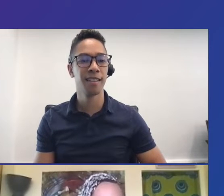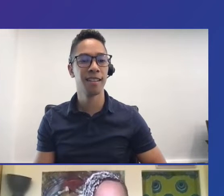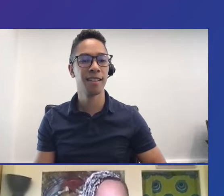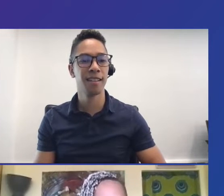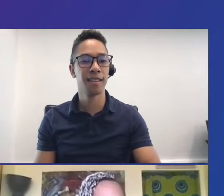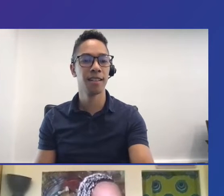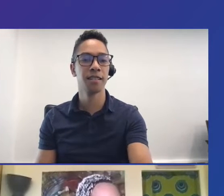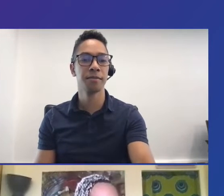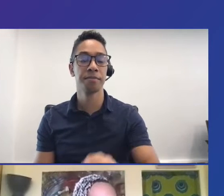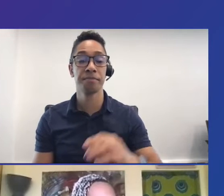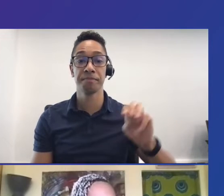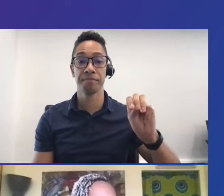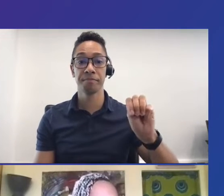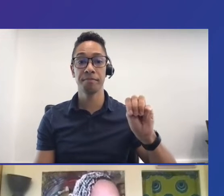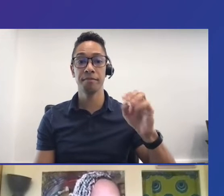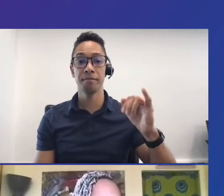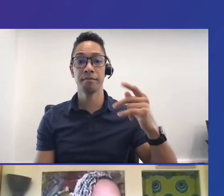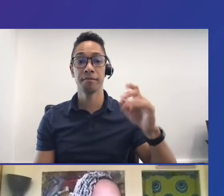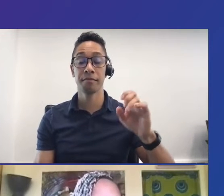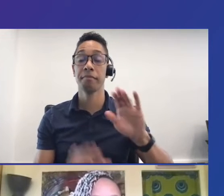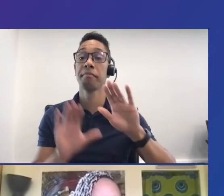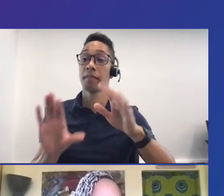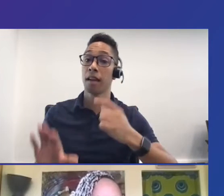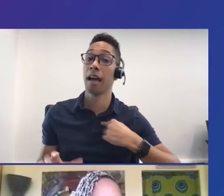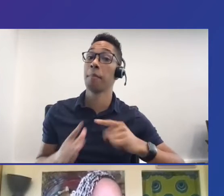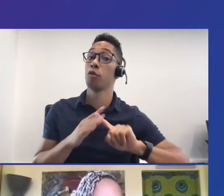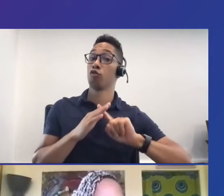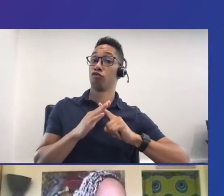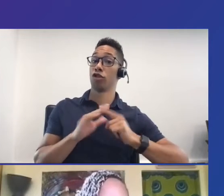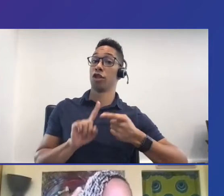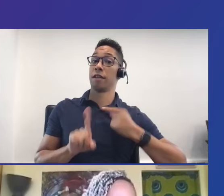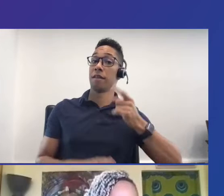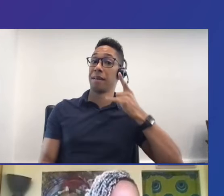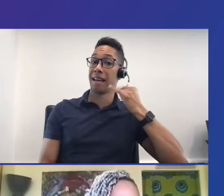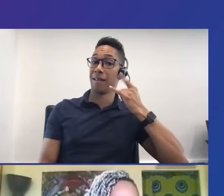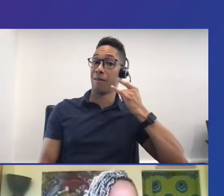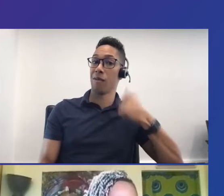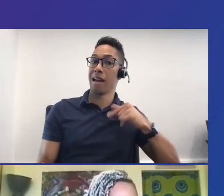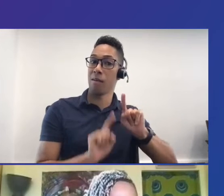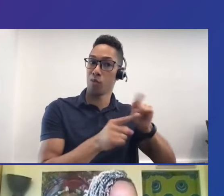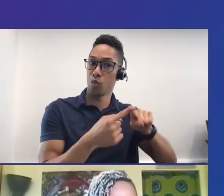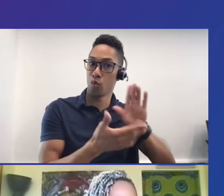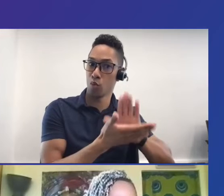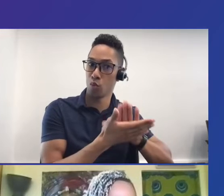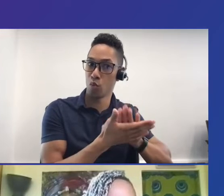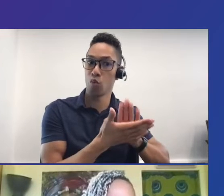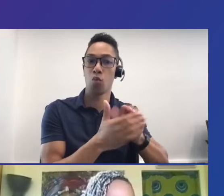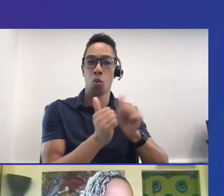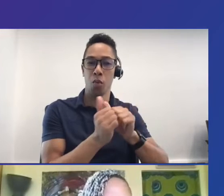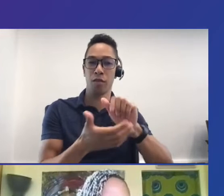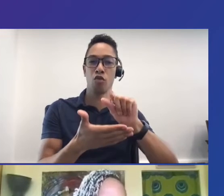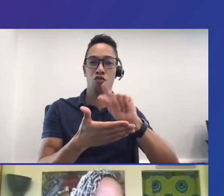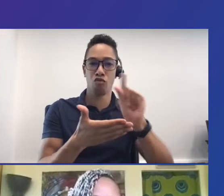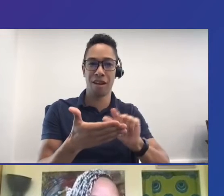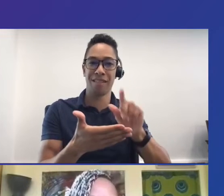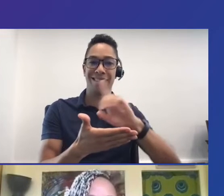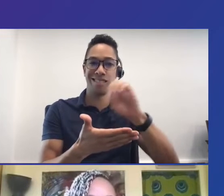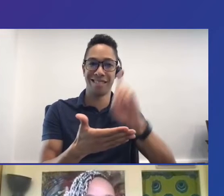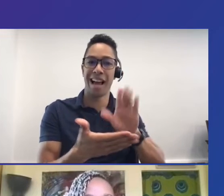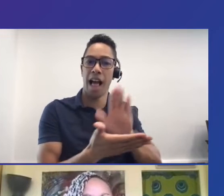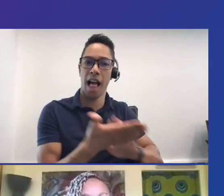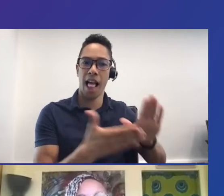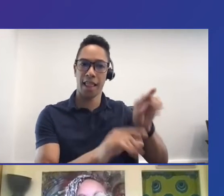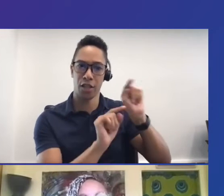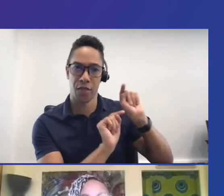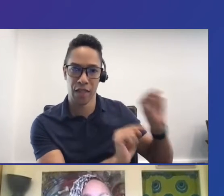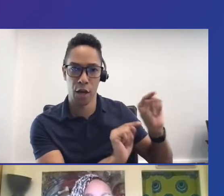I'm originally from California, so I went to school in Cal State Fullerton, where I got my degree in graphic design. And so